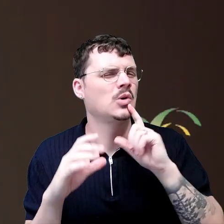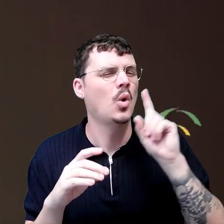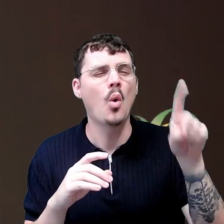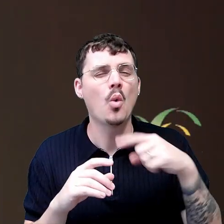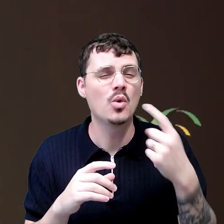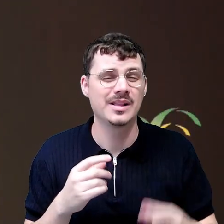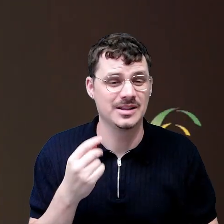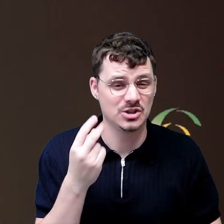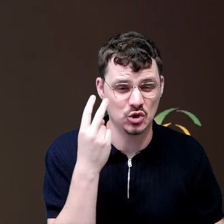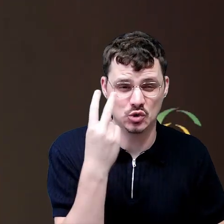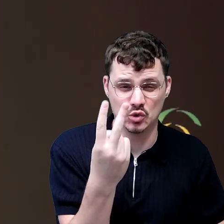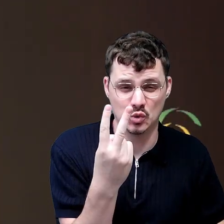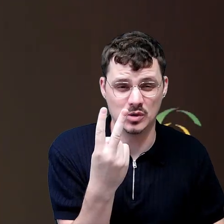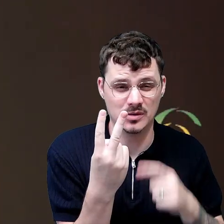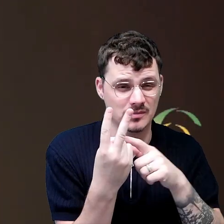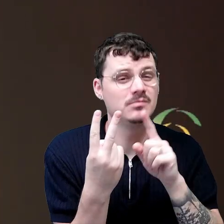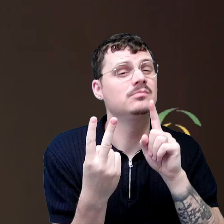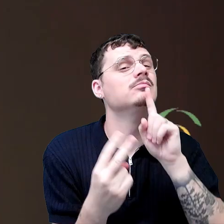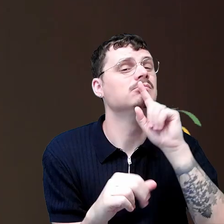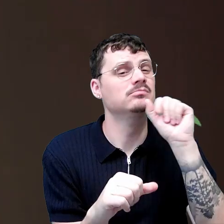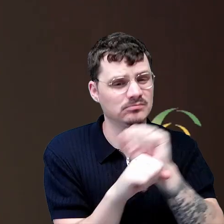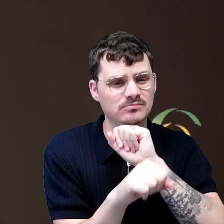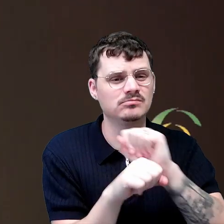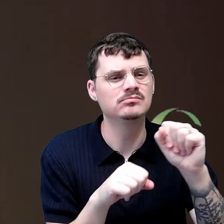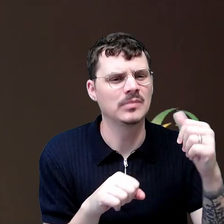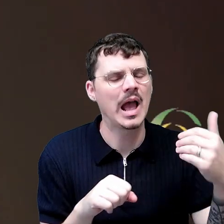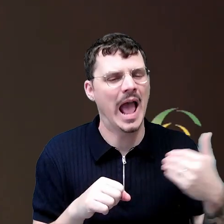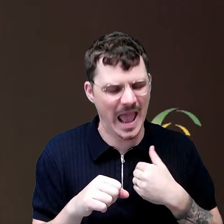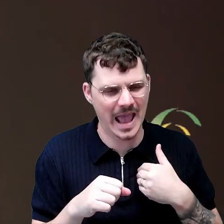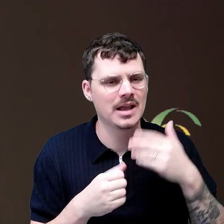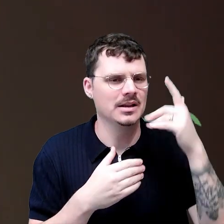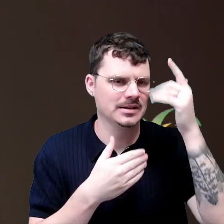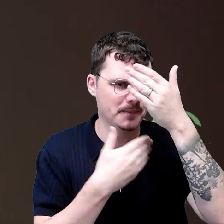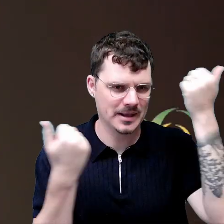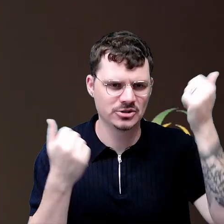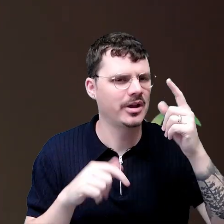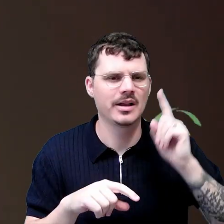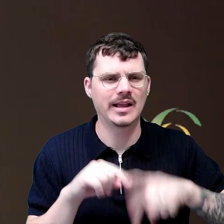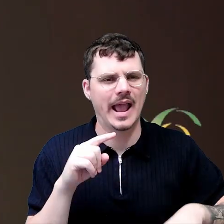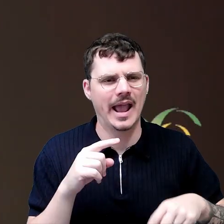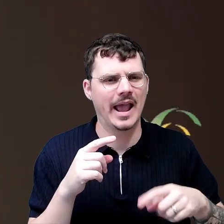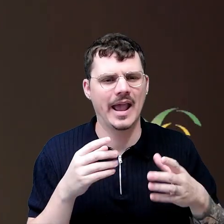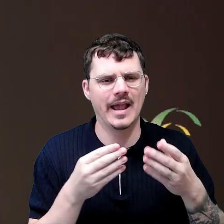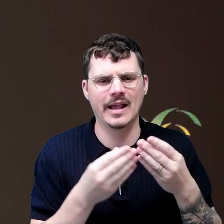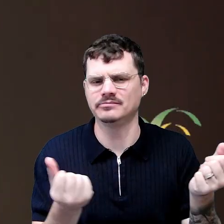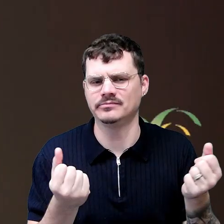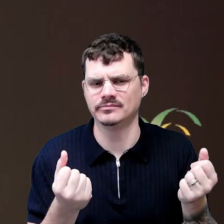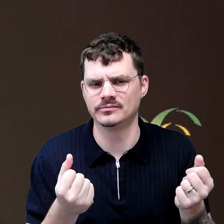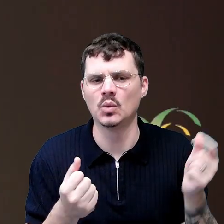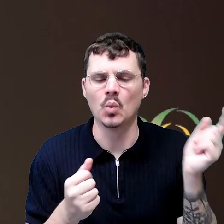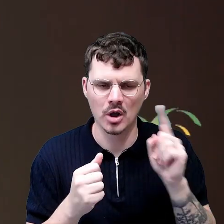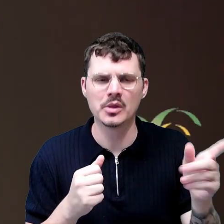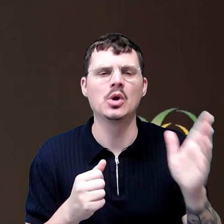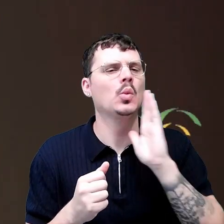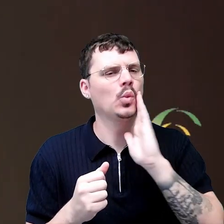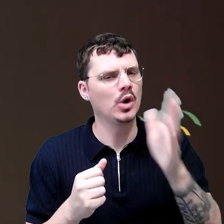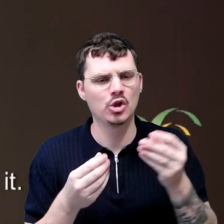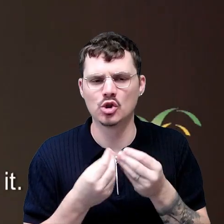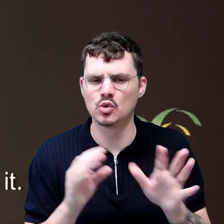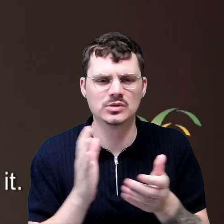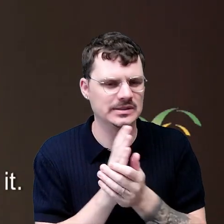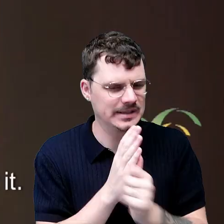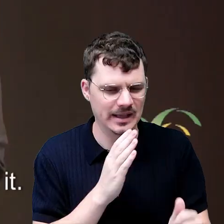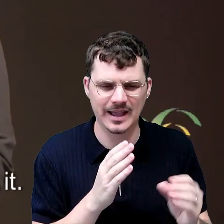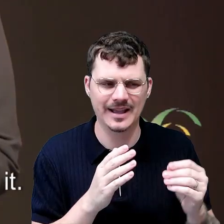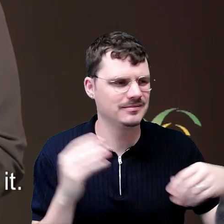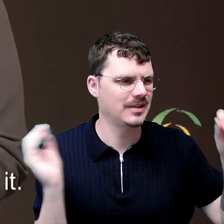Exactly 2 have had an irreversible dementia where they were going to lose skills and there was